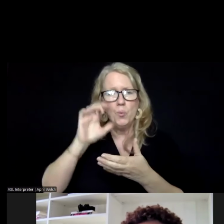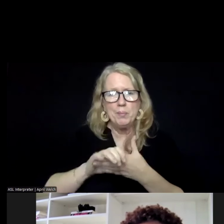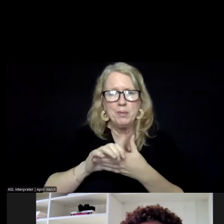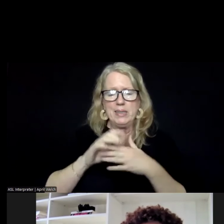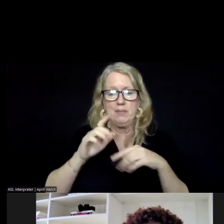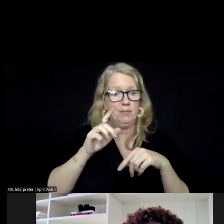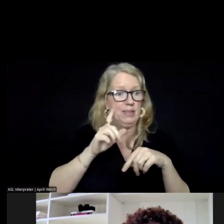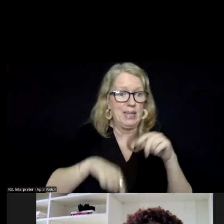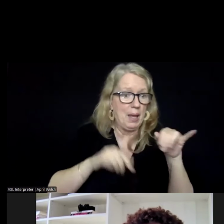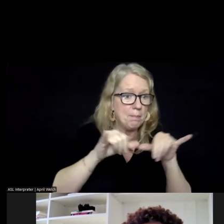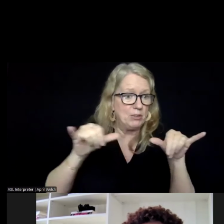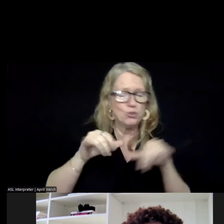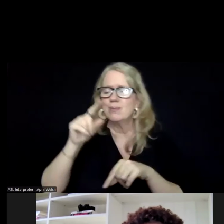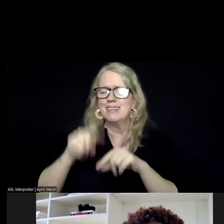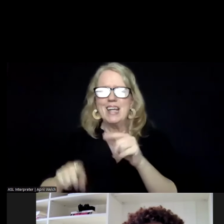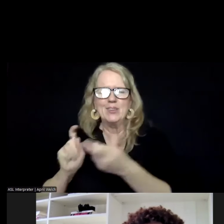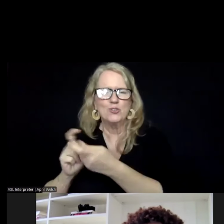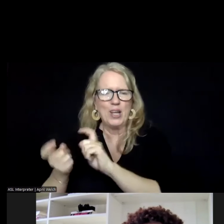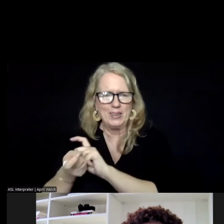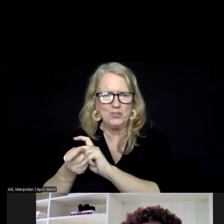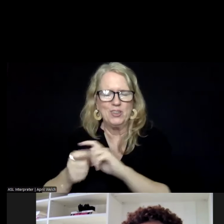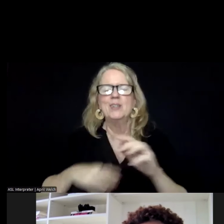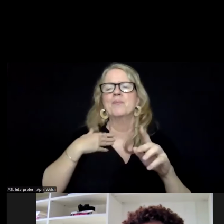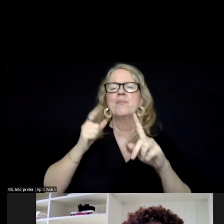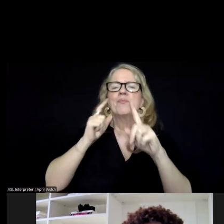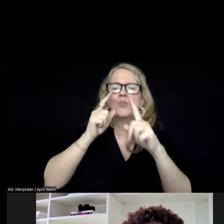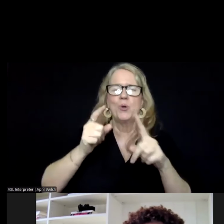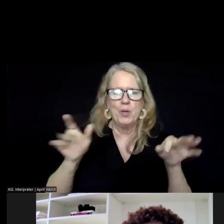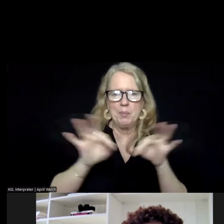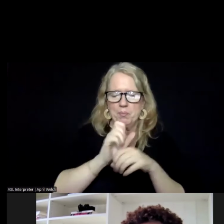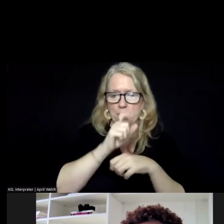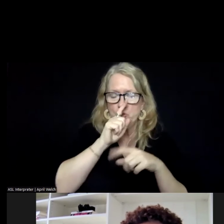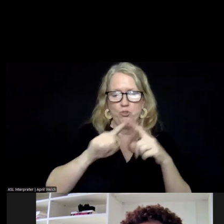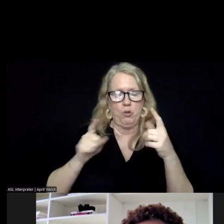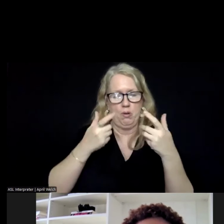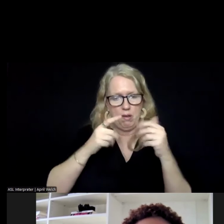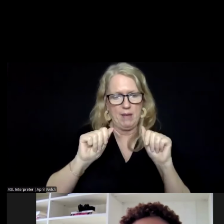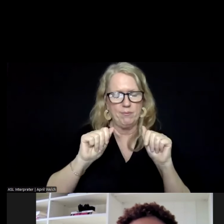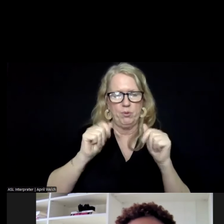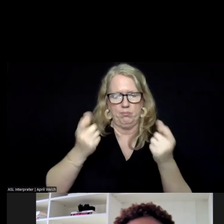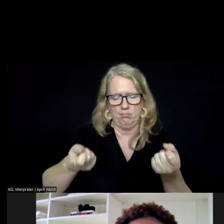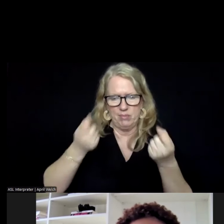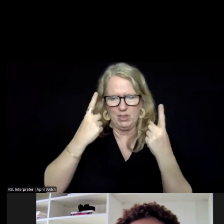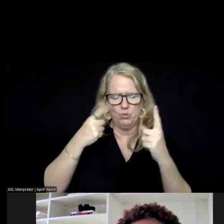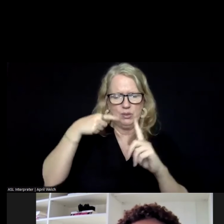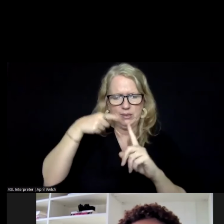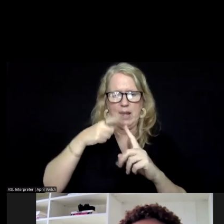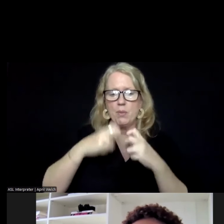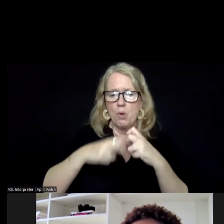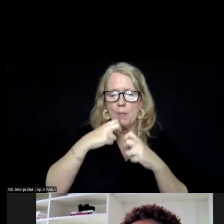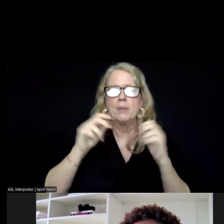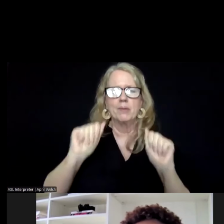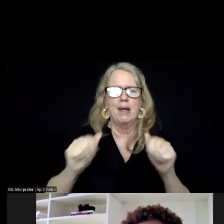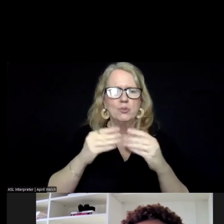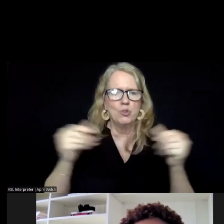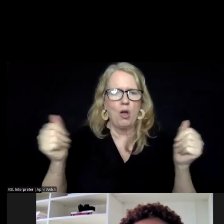measured cannot be changed. And our goal is to make sure that in all of our efforts, we have an understanding of the problem to be solved.